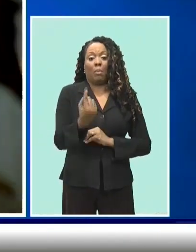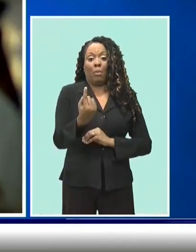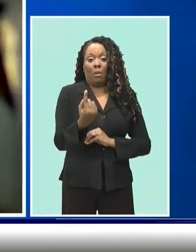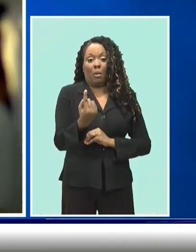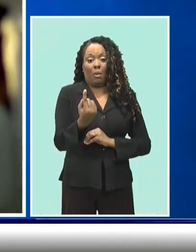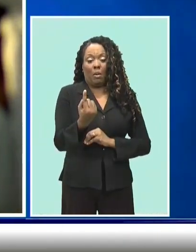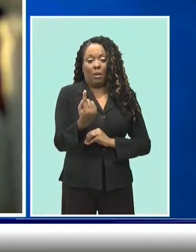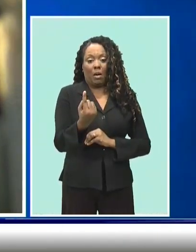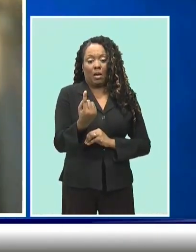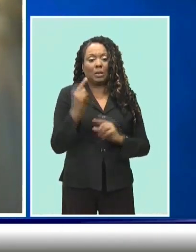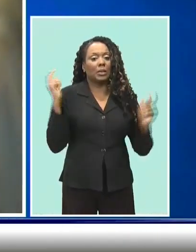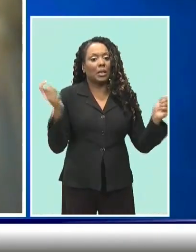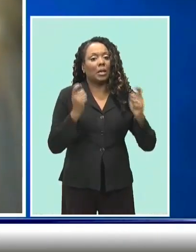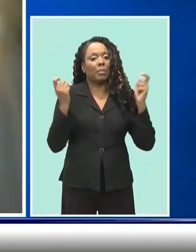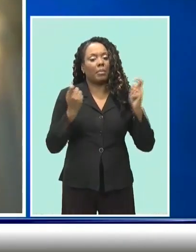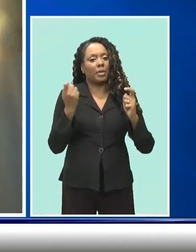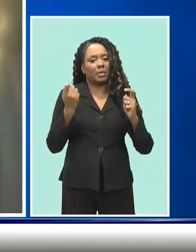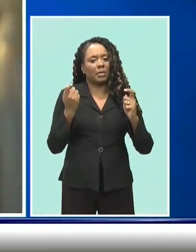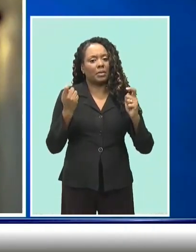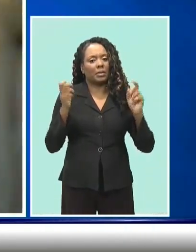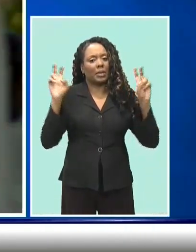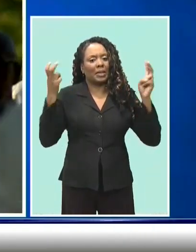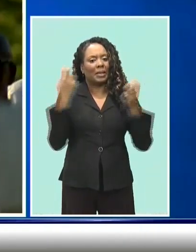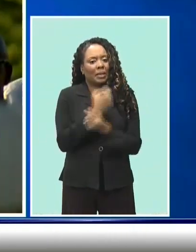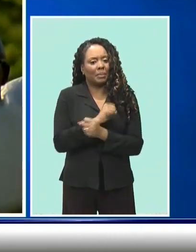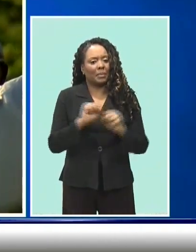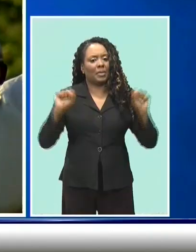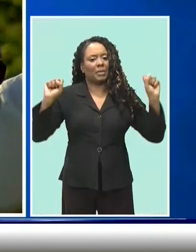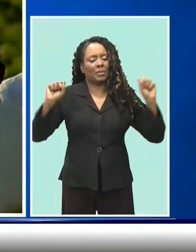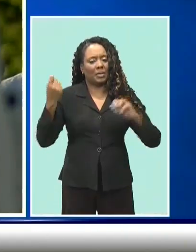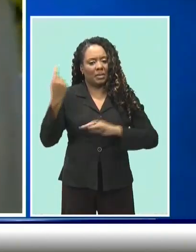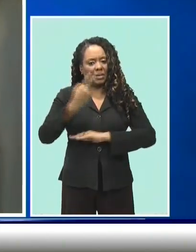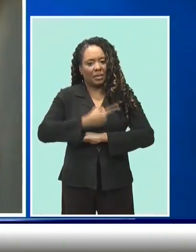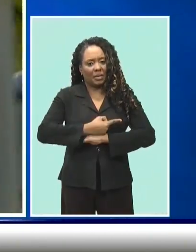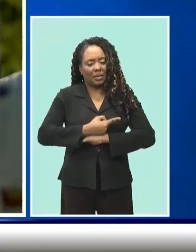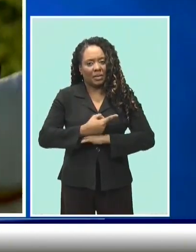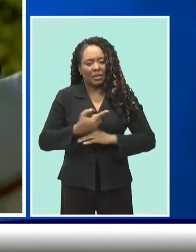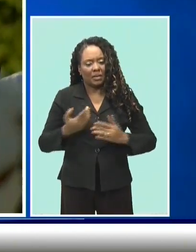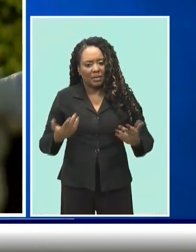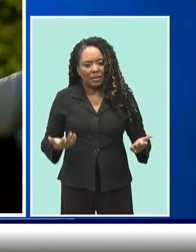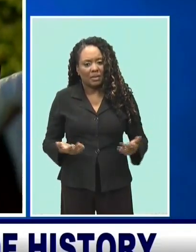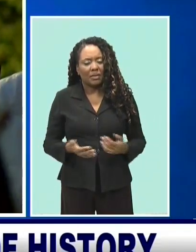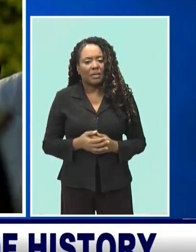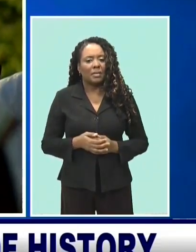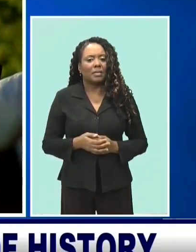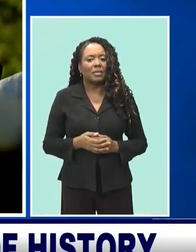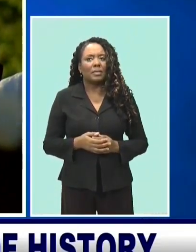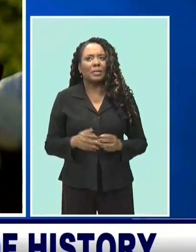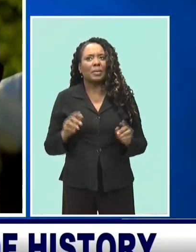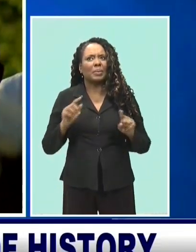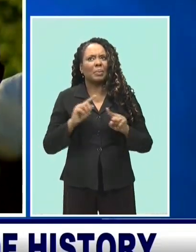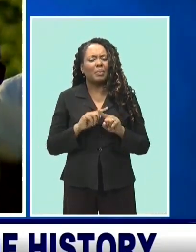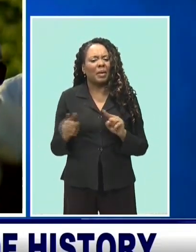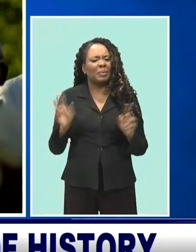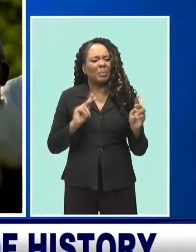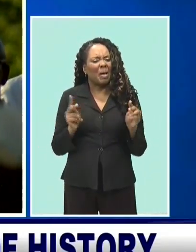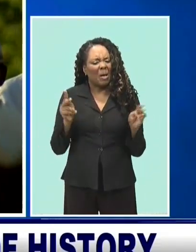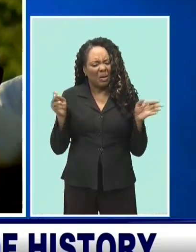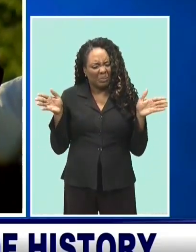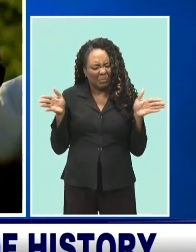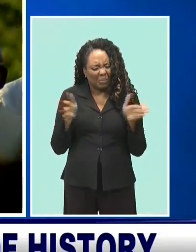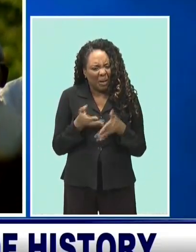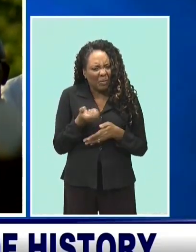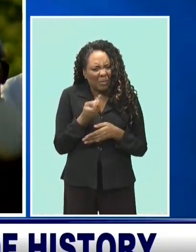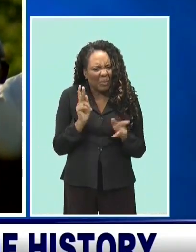yearly calendar, Emancipation Day. But it demonstrates that the people are ignorant.